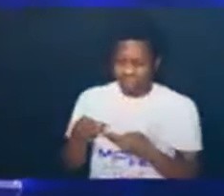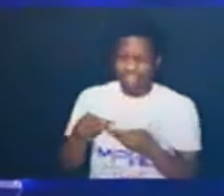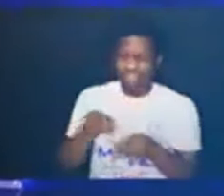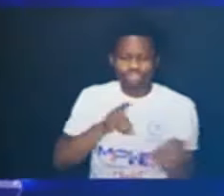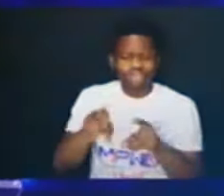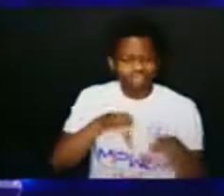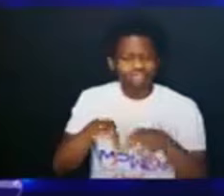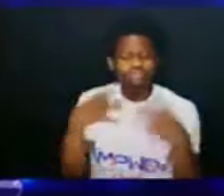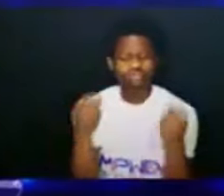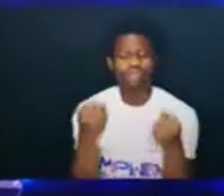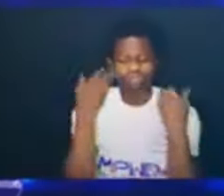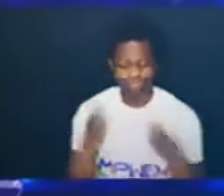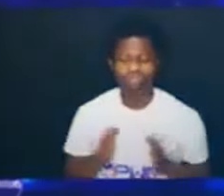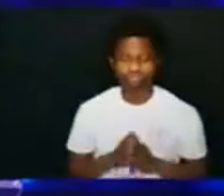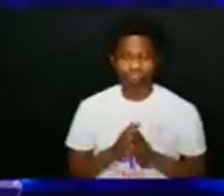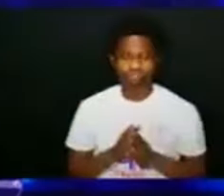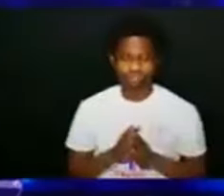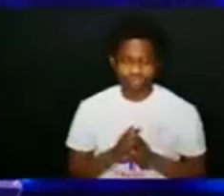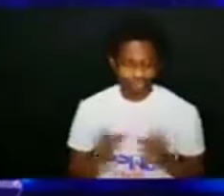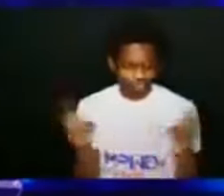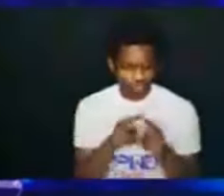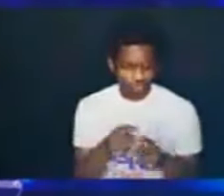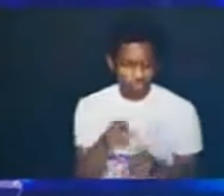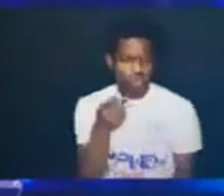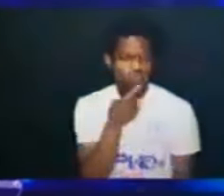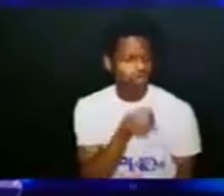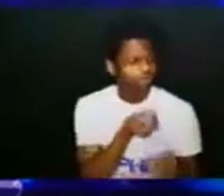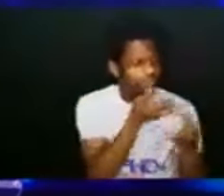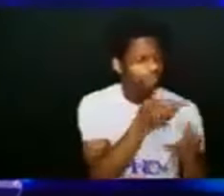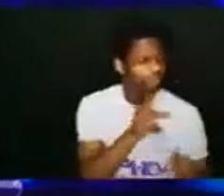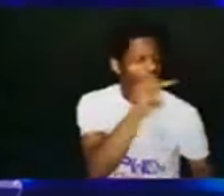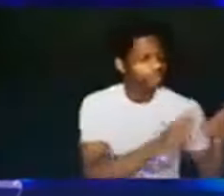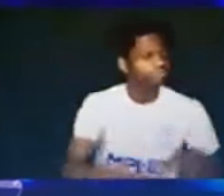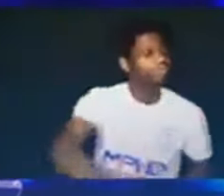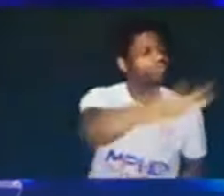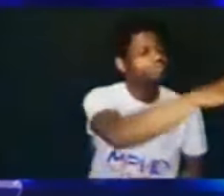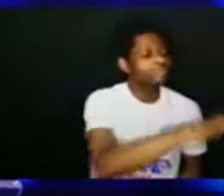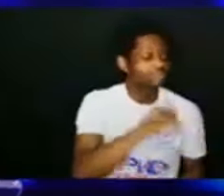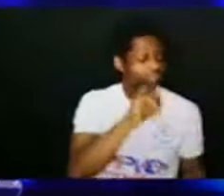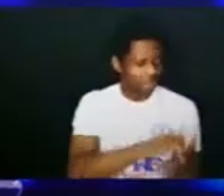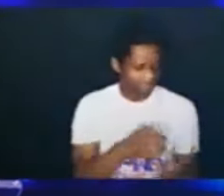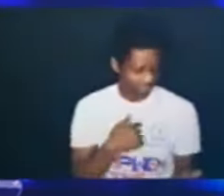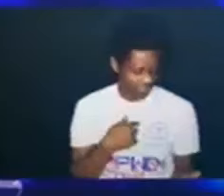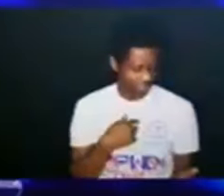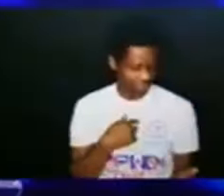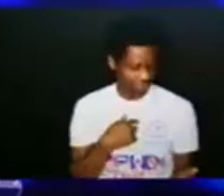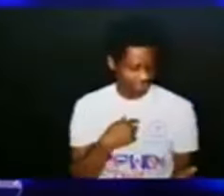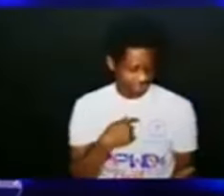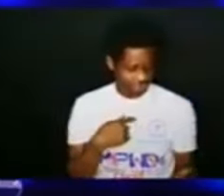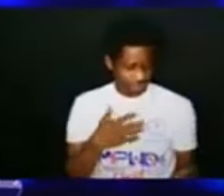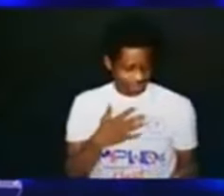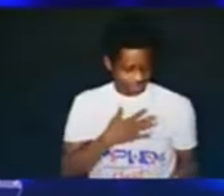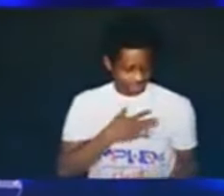now Paul here seems to be telling the Sanhedrin that, "Brothers, I have been reading my heart